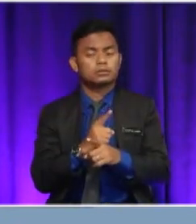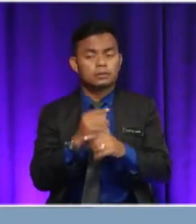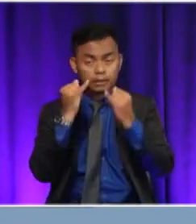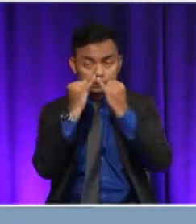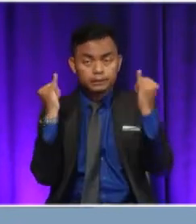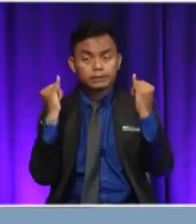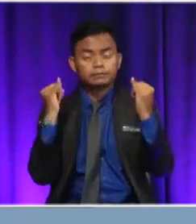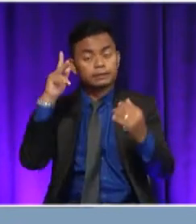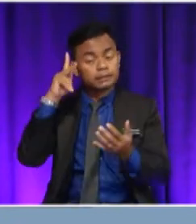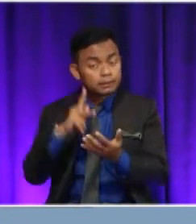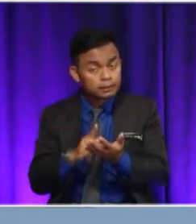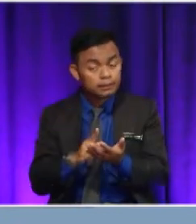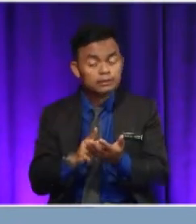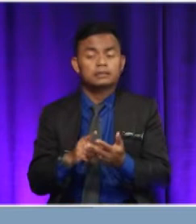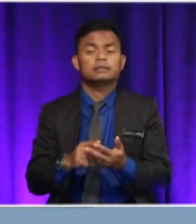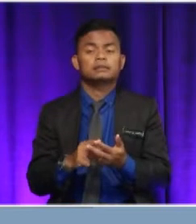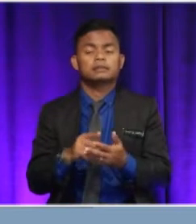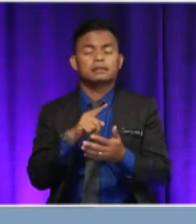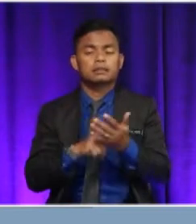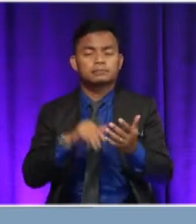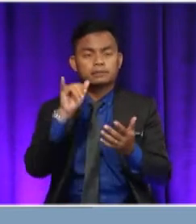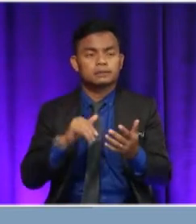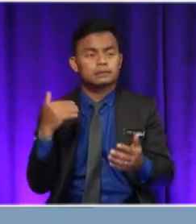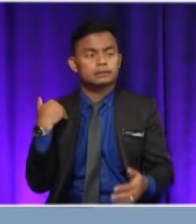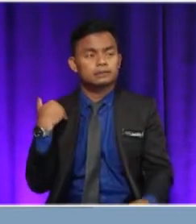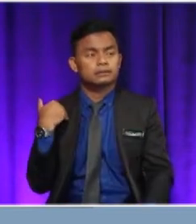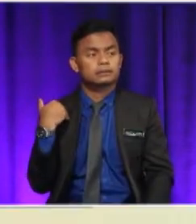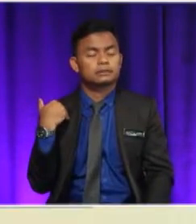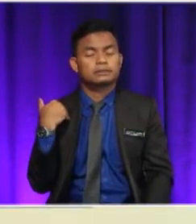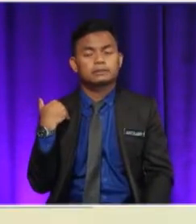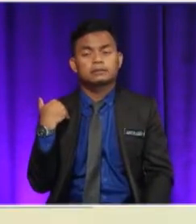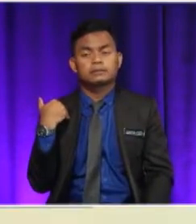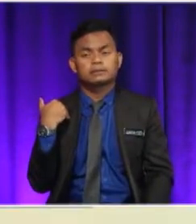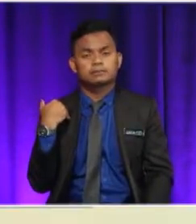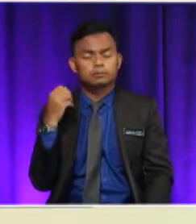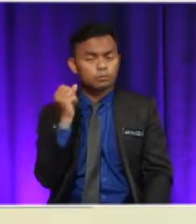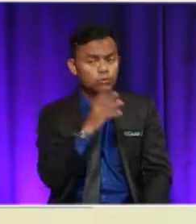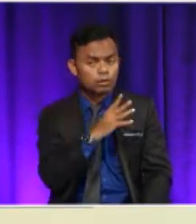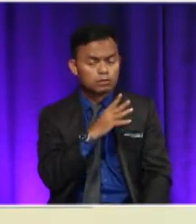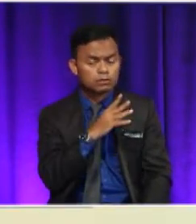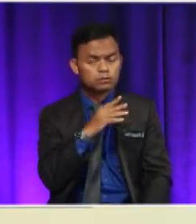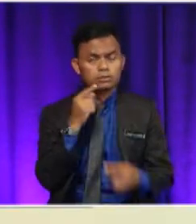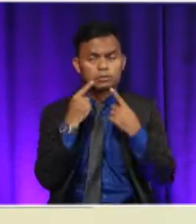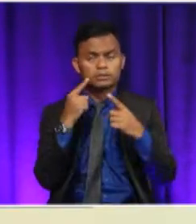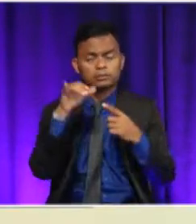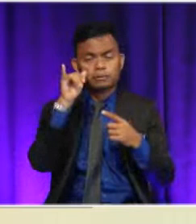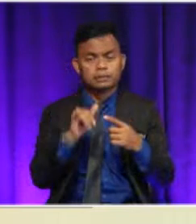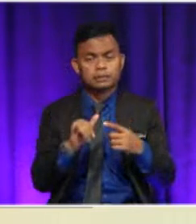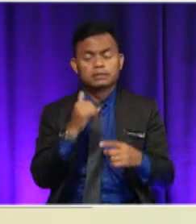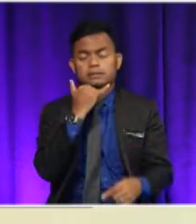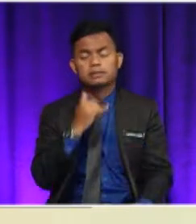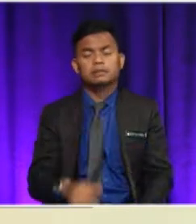found. 2. Eliminate the wrong options. 3. Look out for synonyms, words which have the same